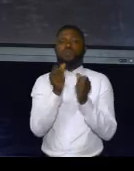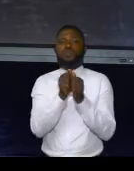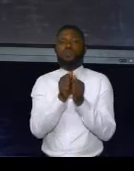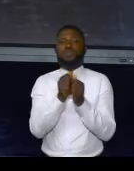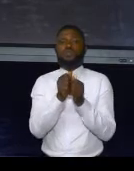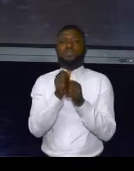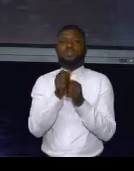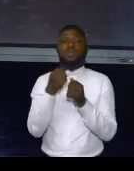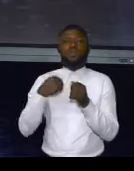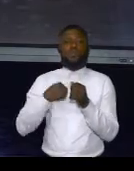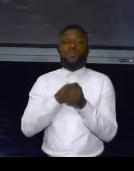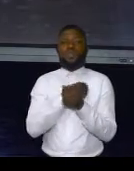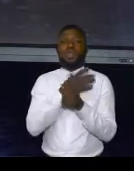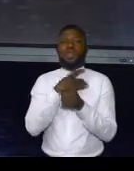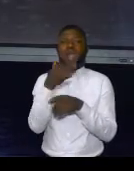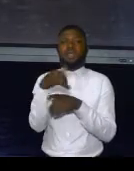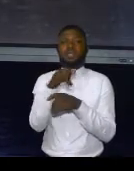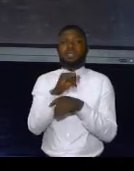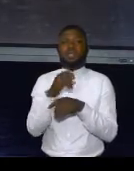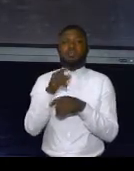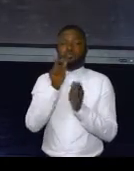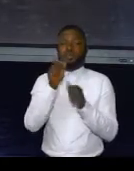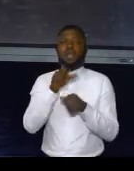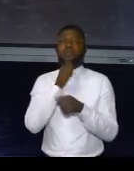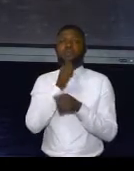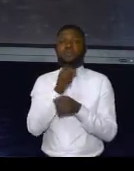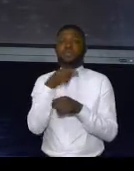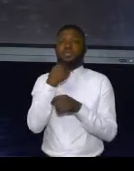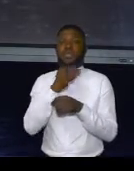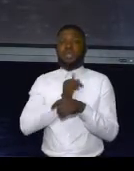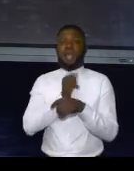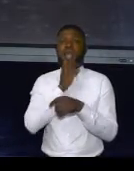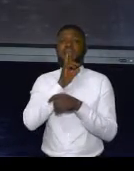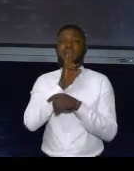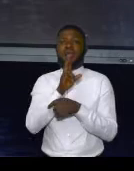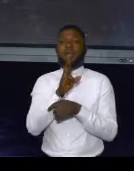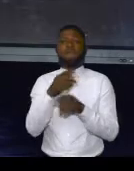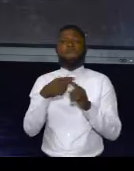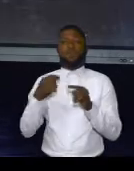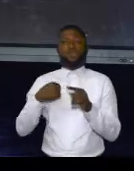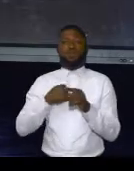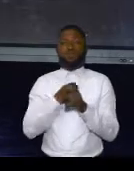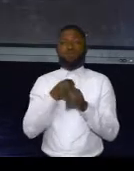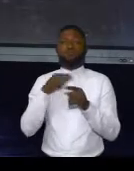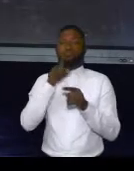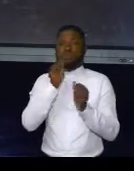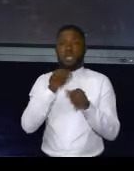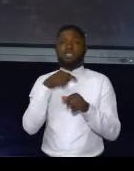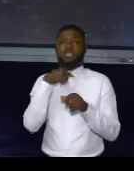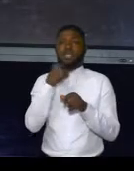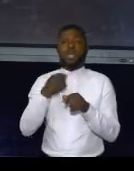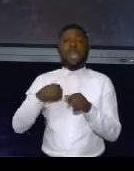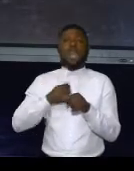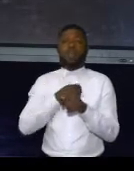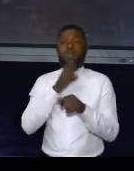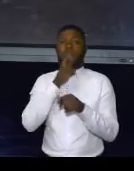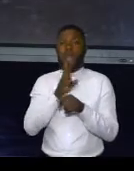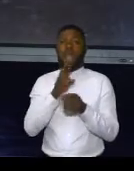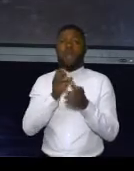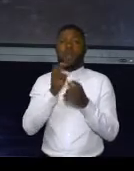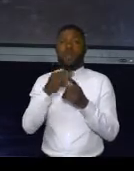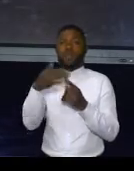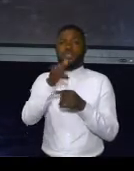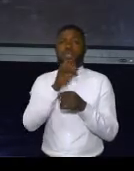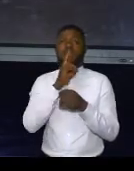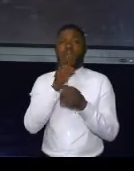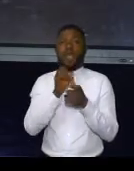and they. You cannot say I are, but you can say we are, or they are, or you